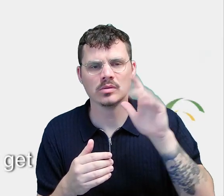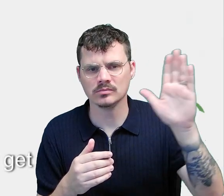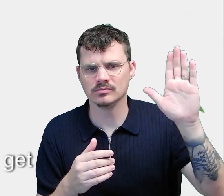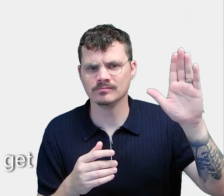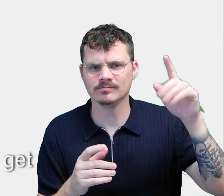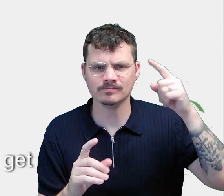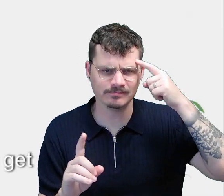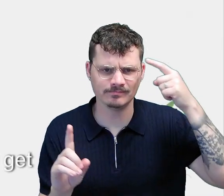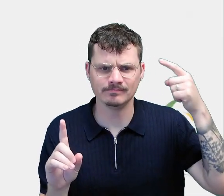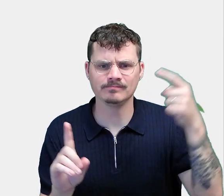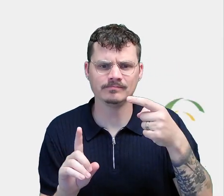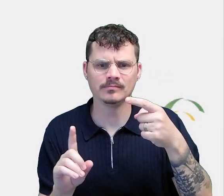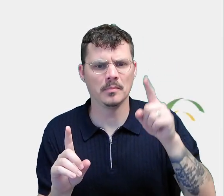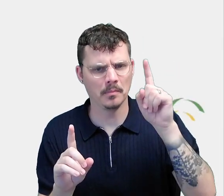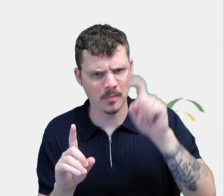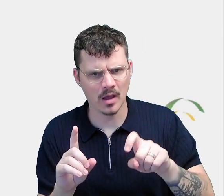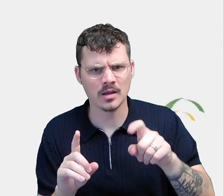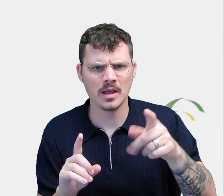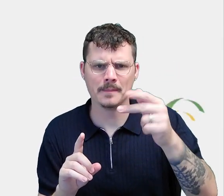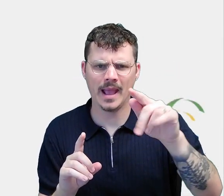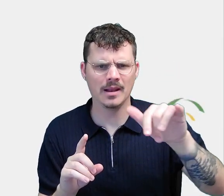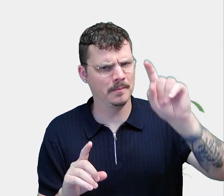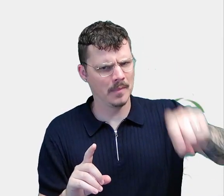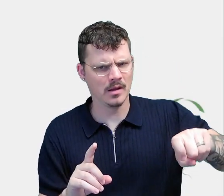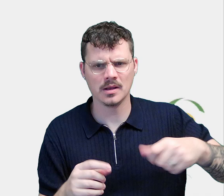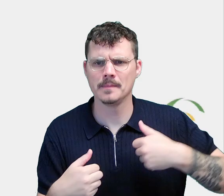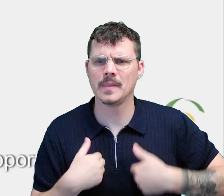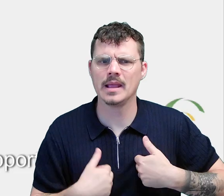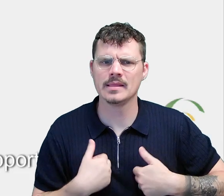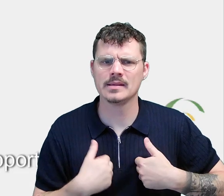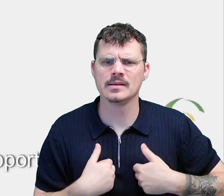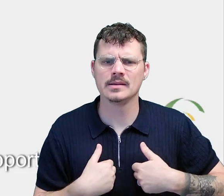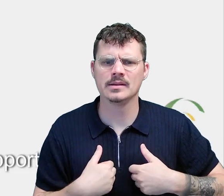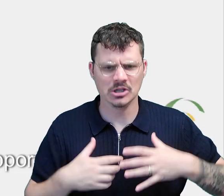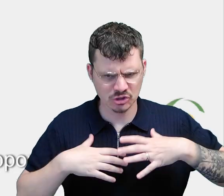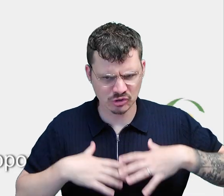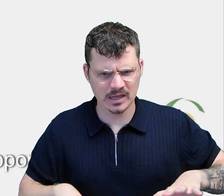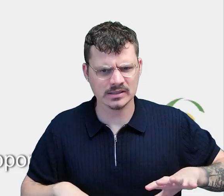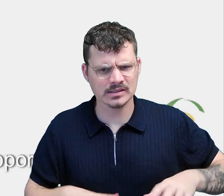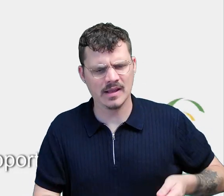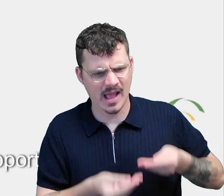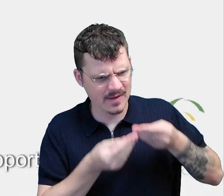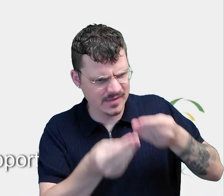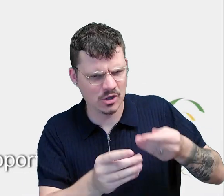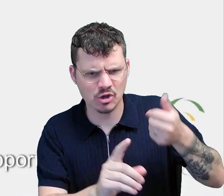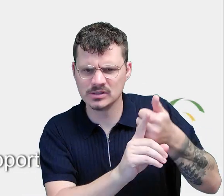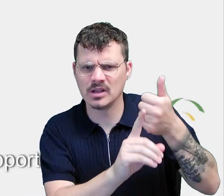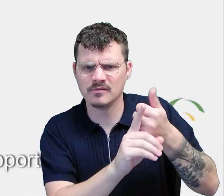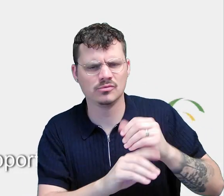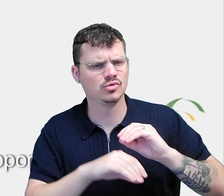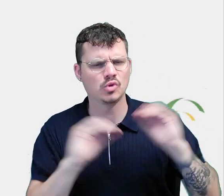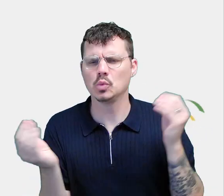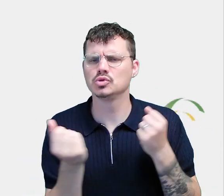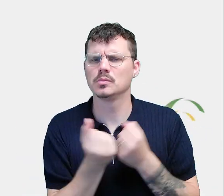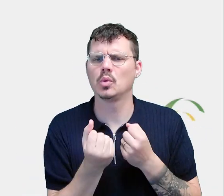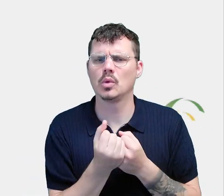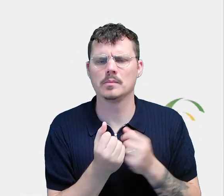personal crusade to get Patty to bathe, dress, and feed herself without any